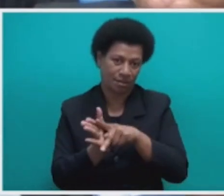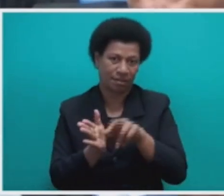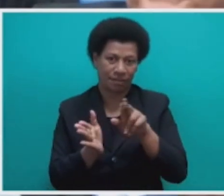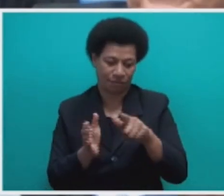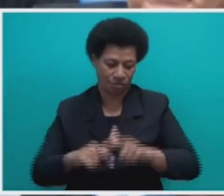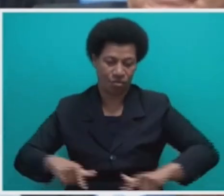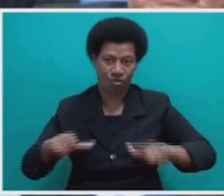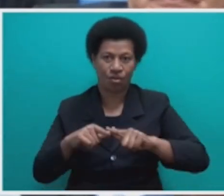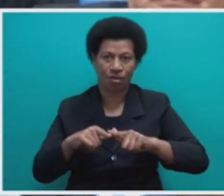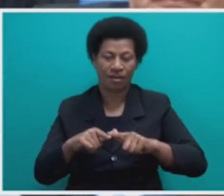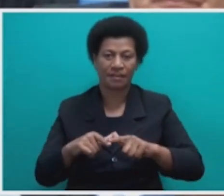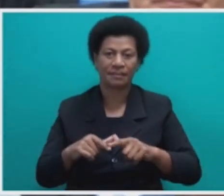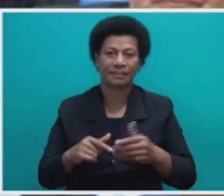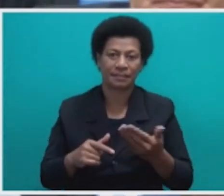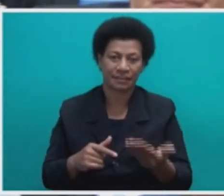products.